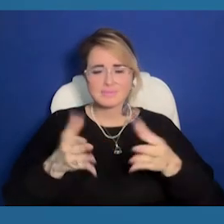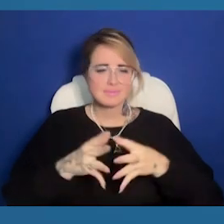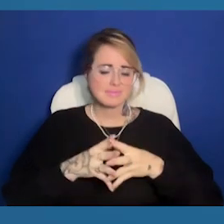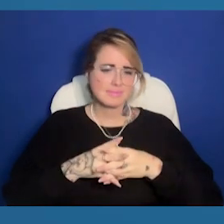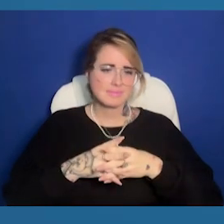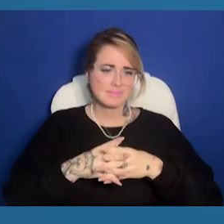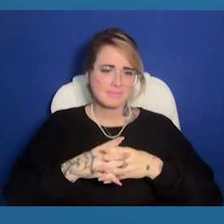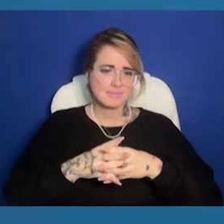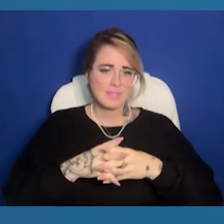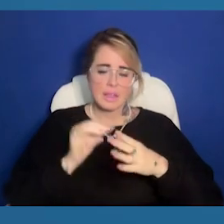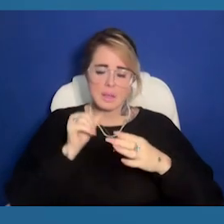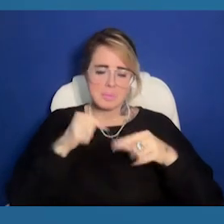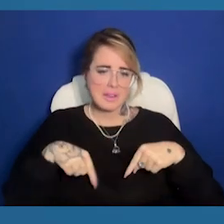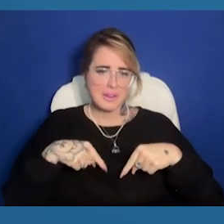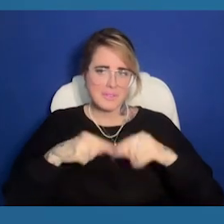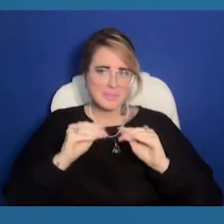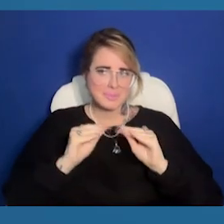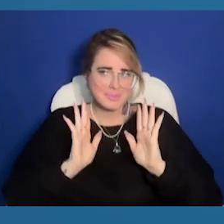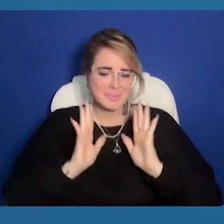I'm not nervous or nothing.